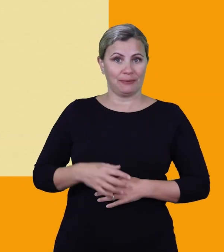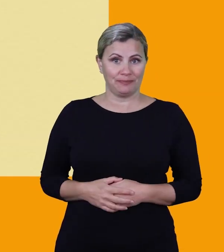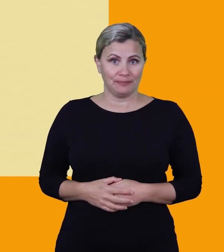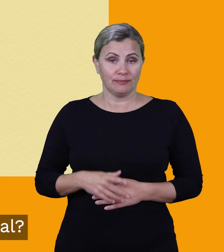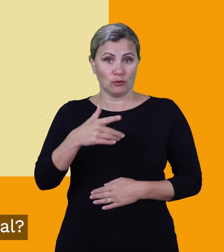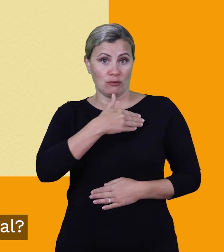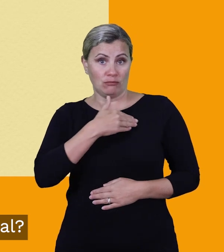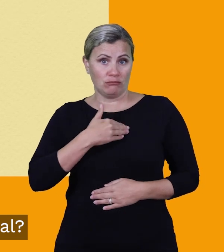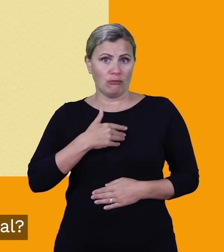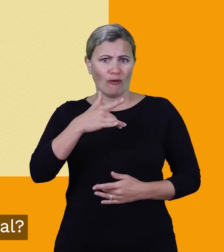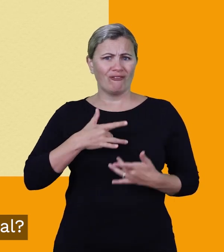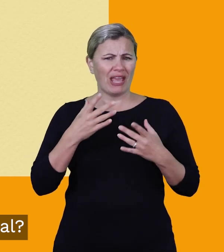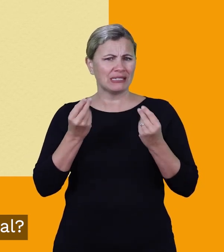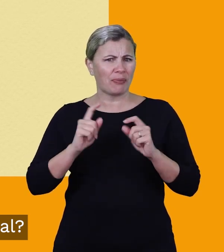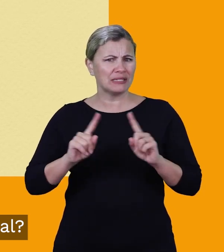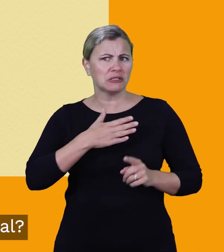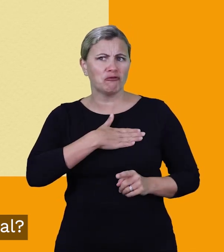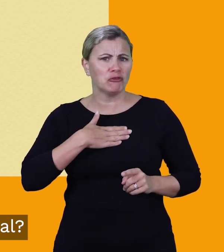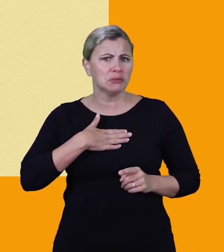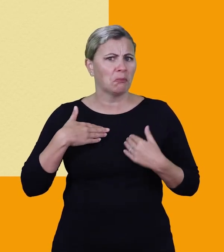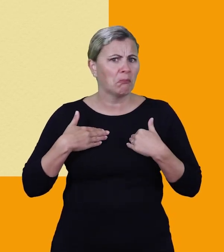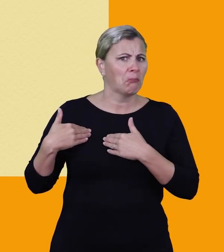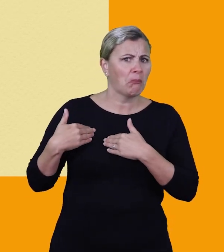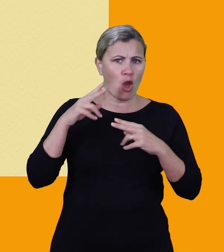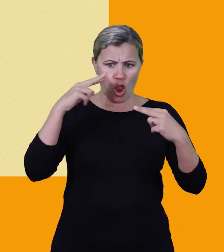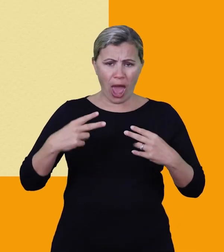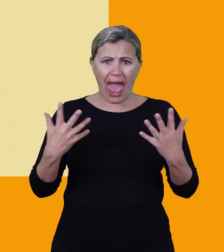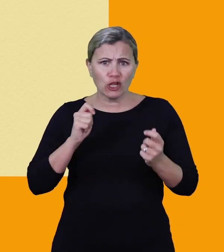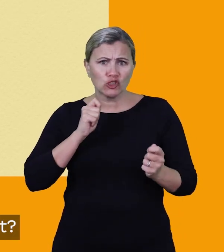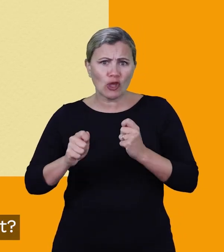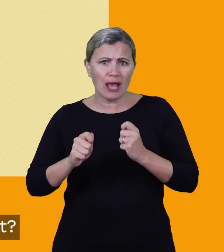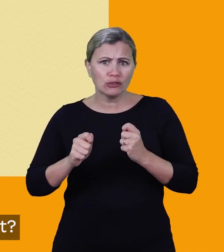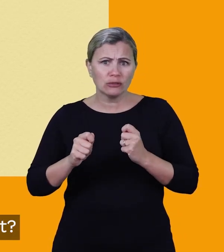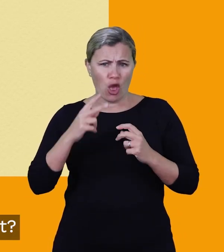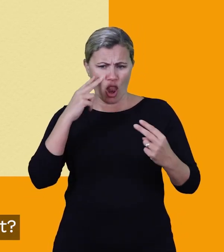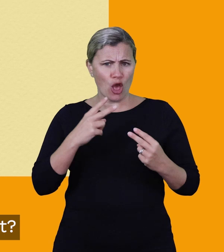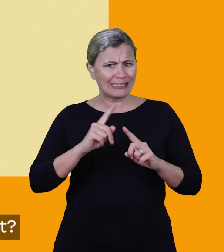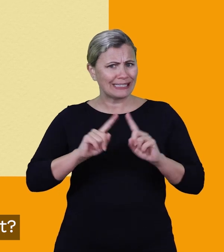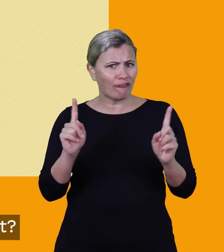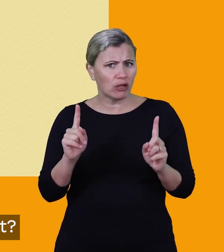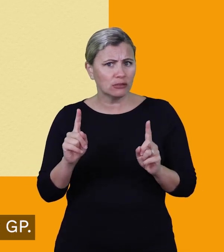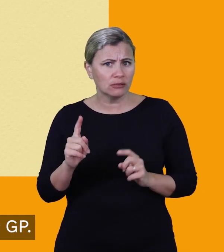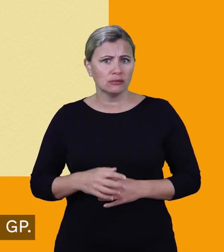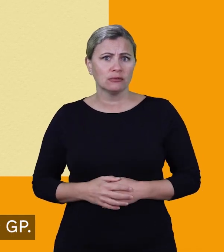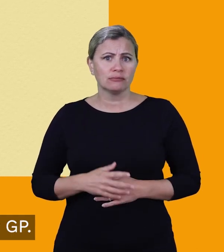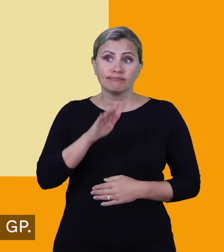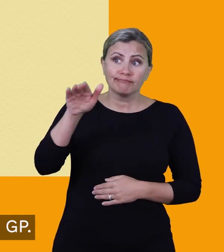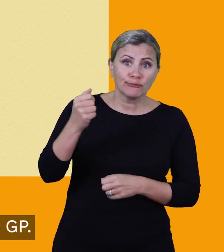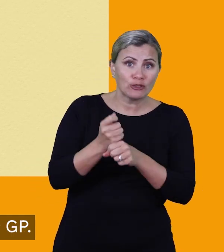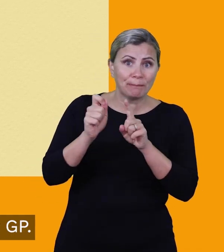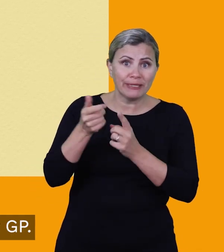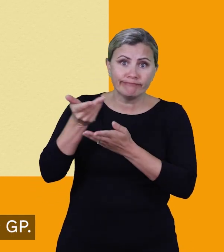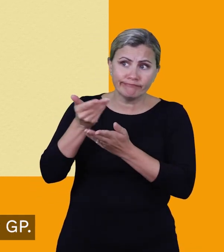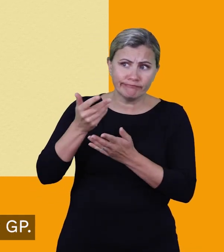Touch your breasts. Can you feel anything unusual? Look for changes. Does anything look different? Check any